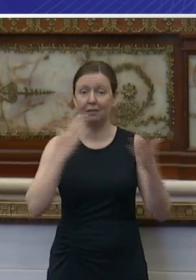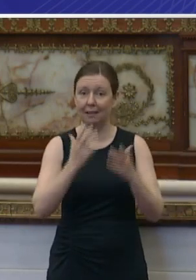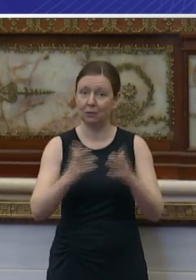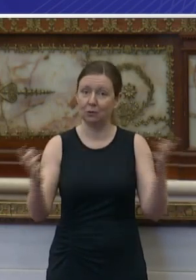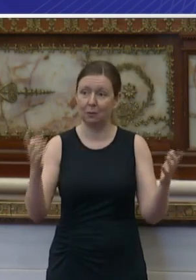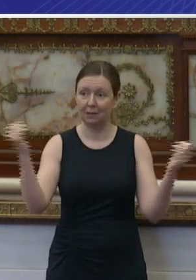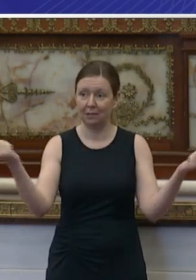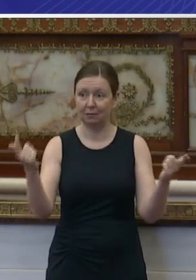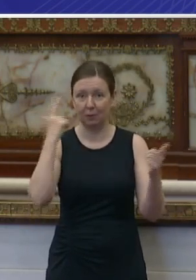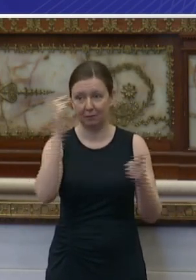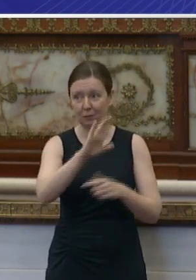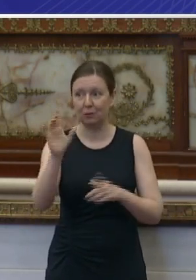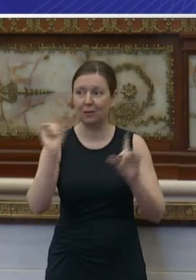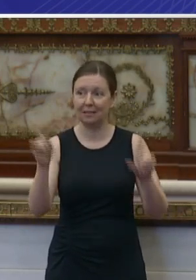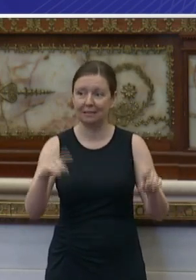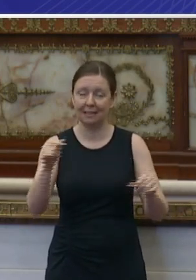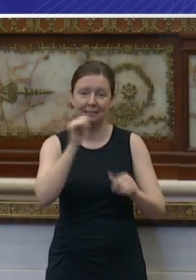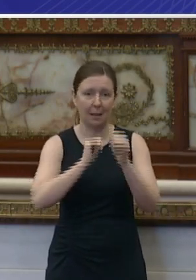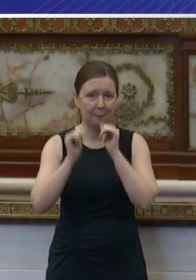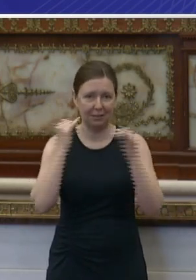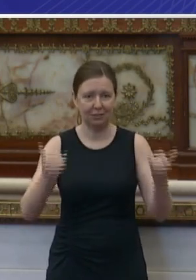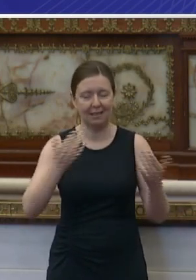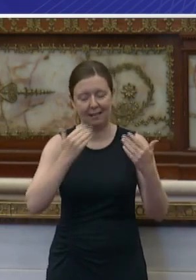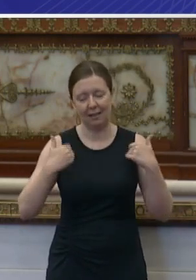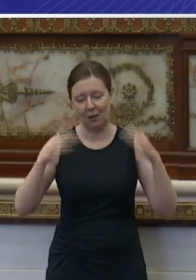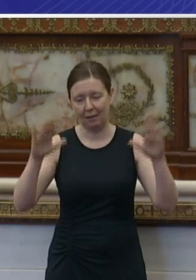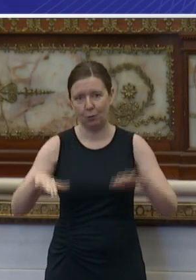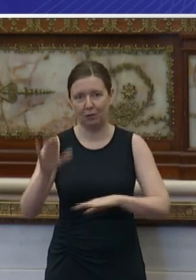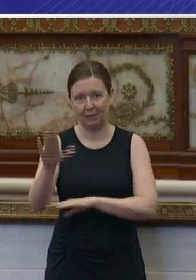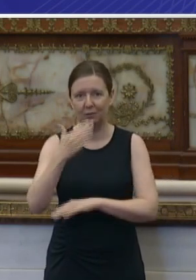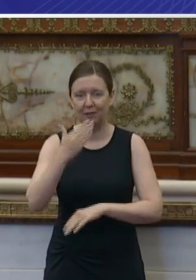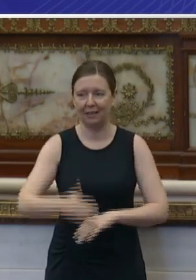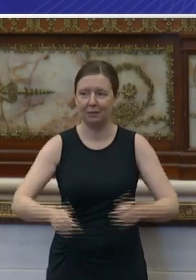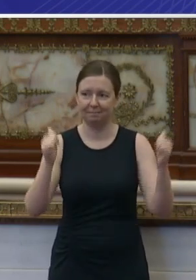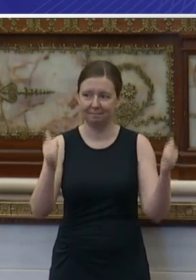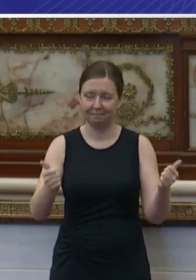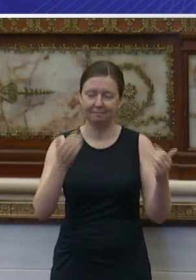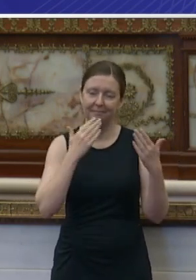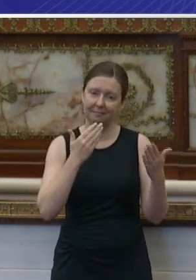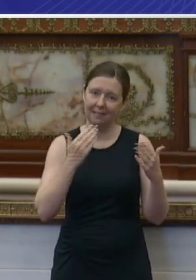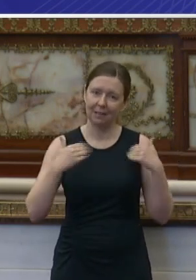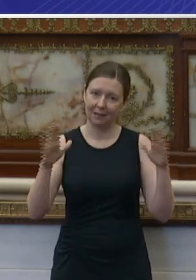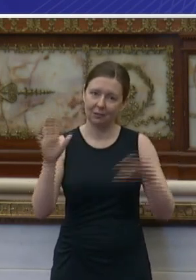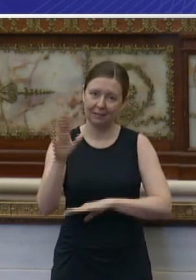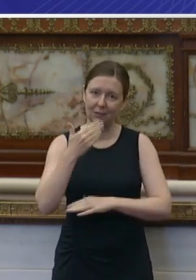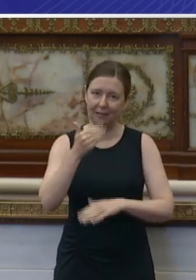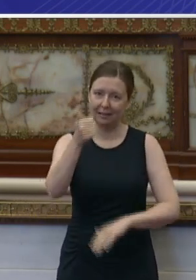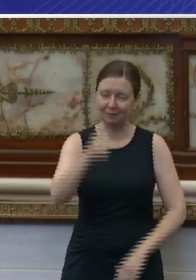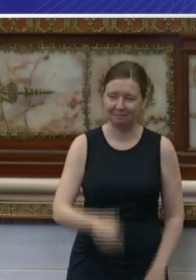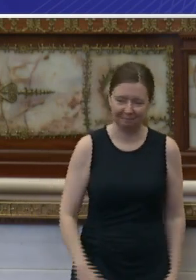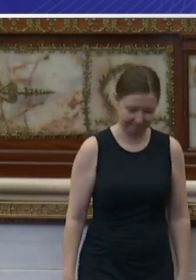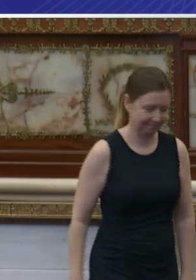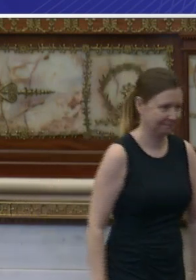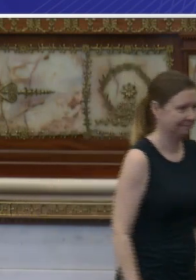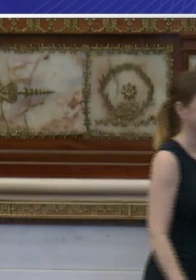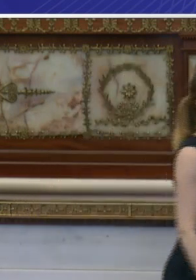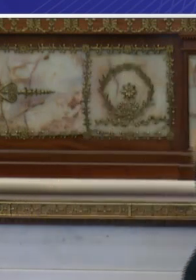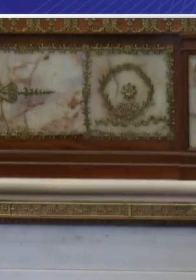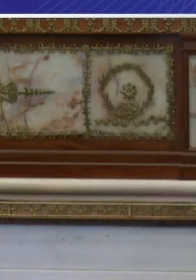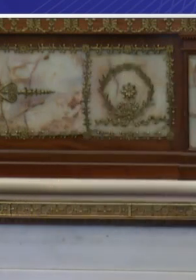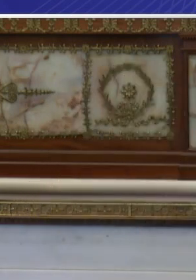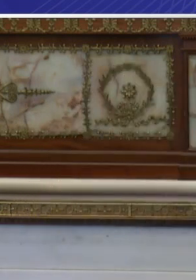much, everyone, for your attendance and patience today. Have a wonderful afternoon. Thank you, everyone. Have a great afternoon. Thank you. Thank you very much.